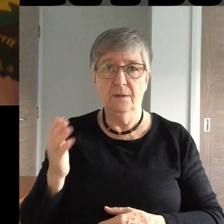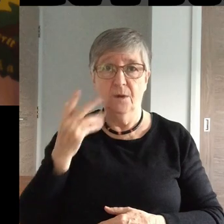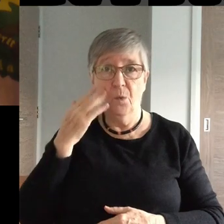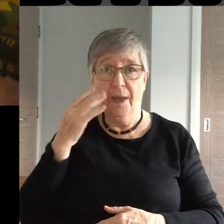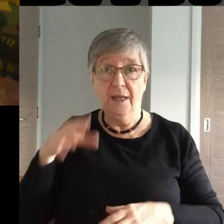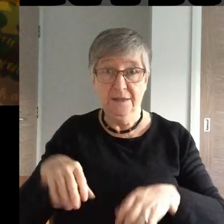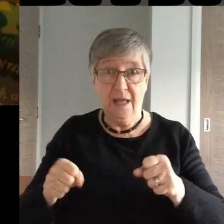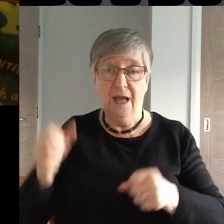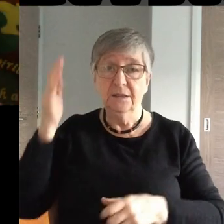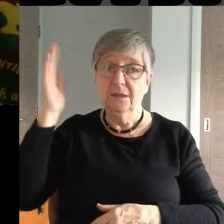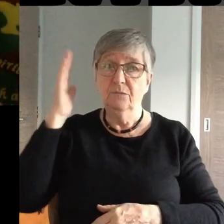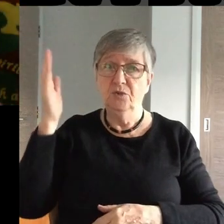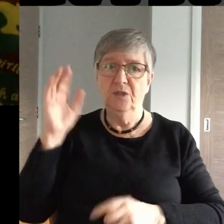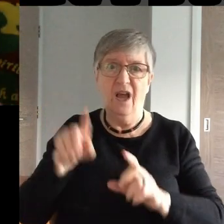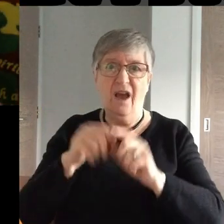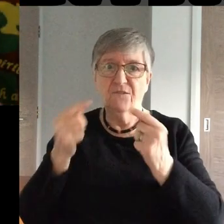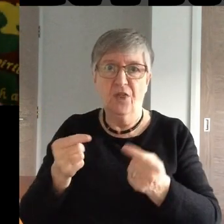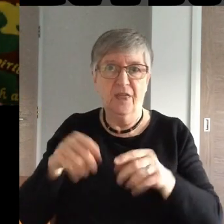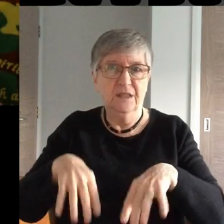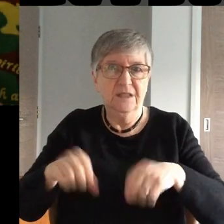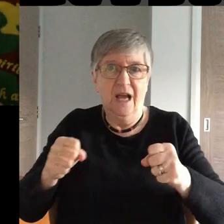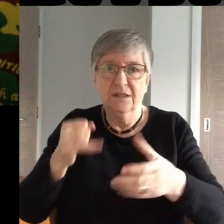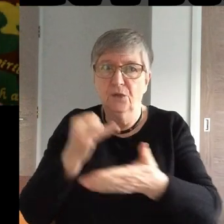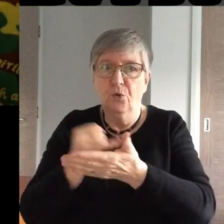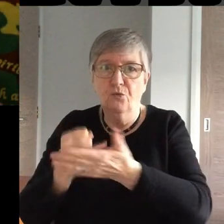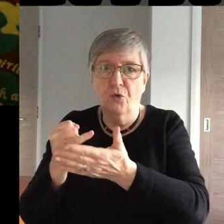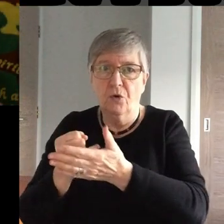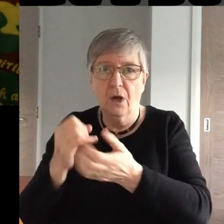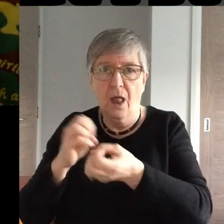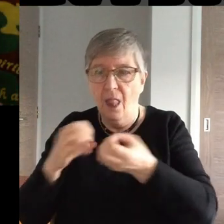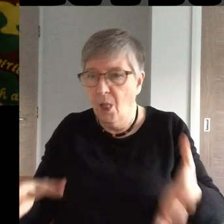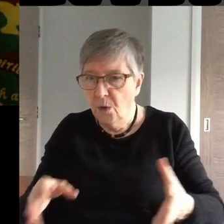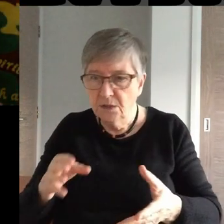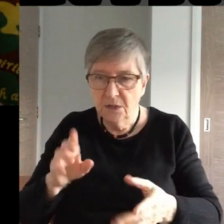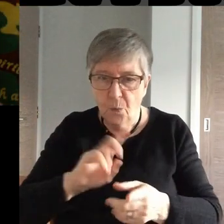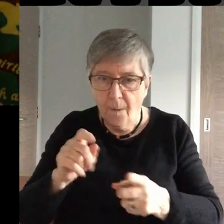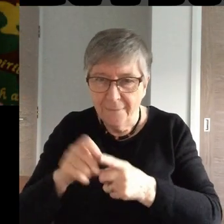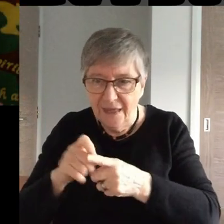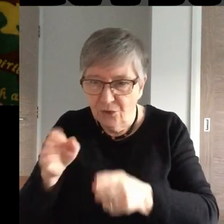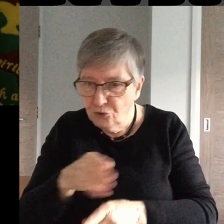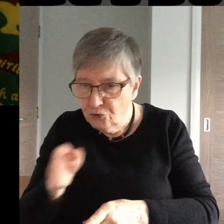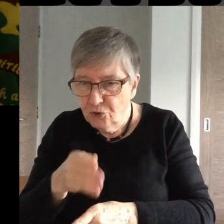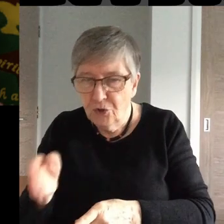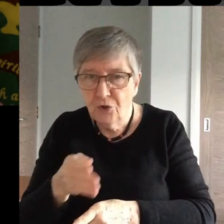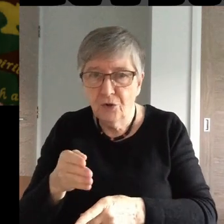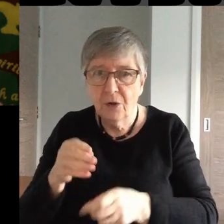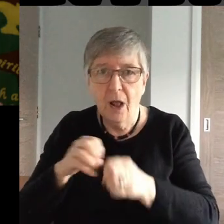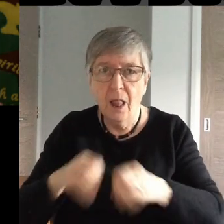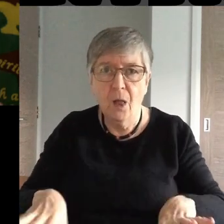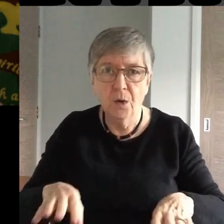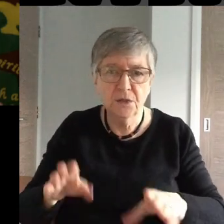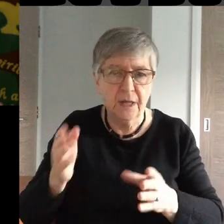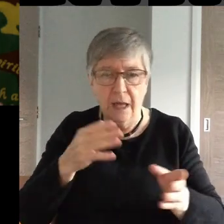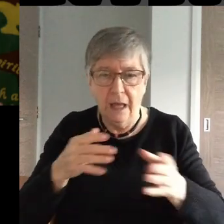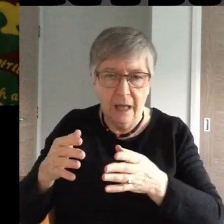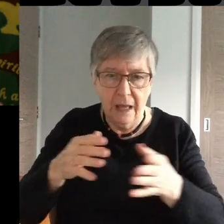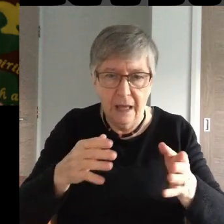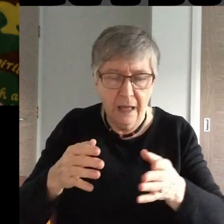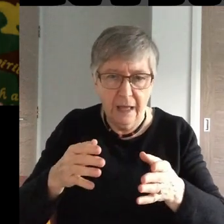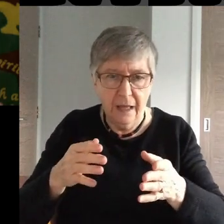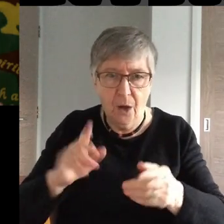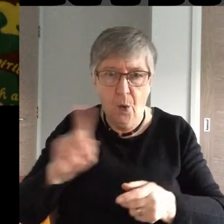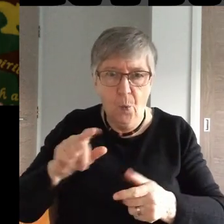And as he preached, everything started to go wrong. He lost his page number. He lost his train of thought. He